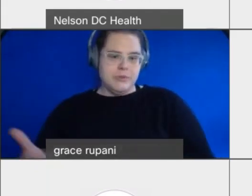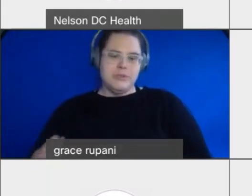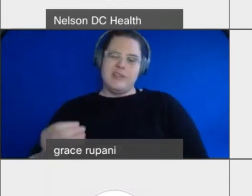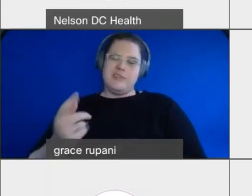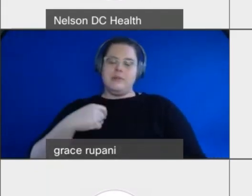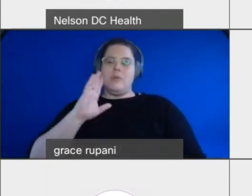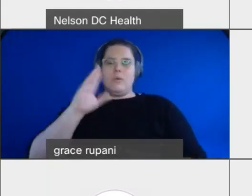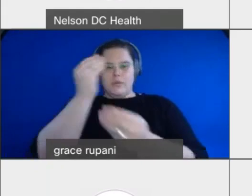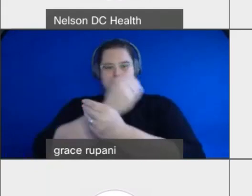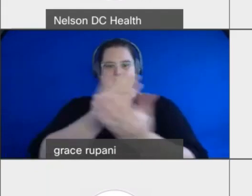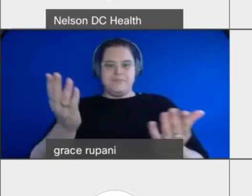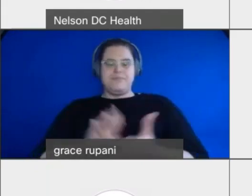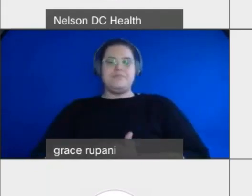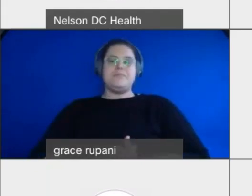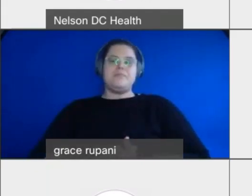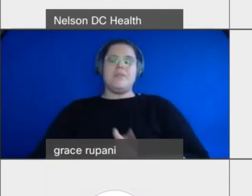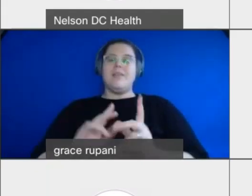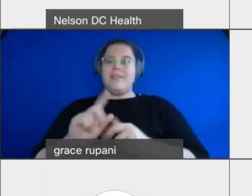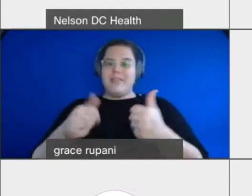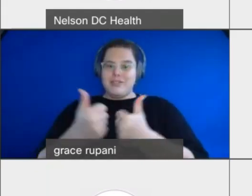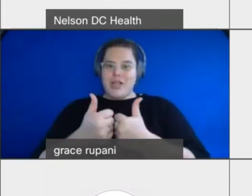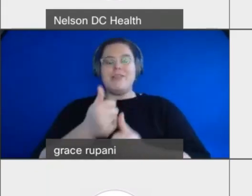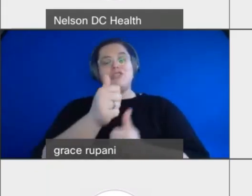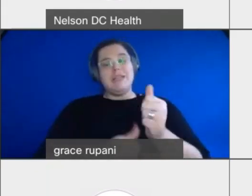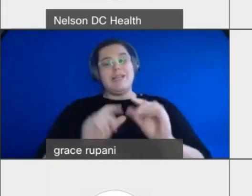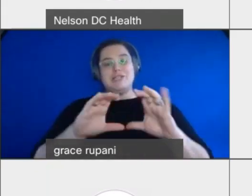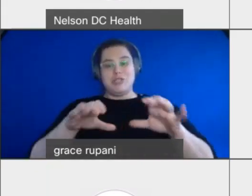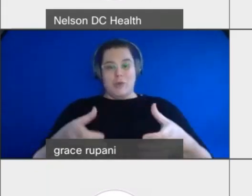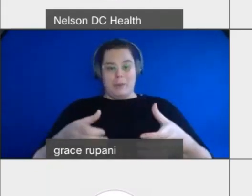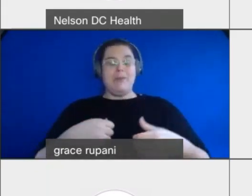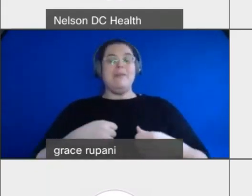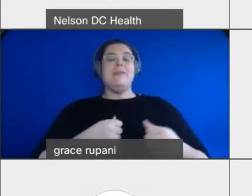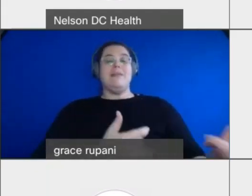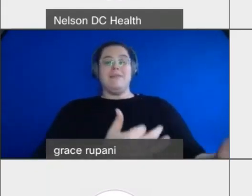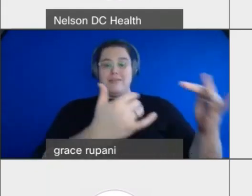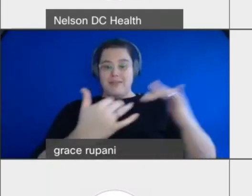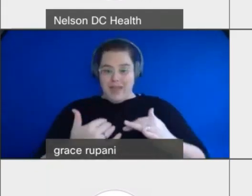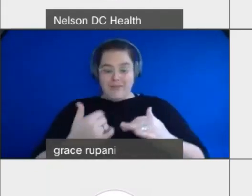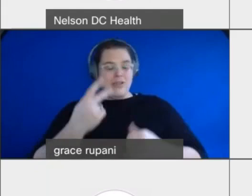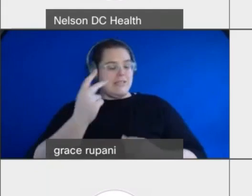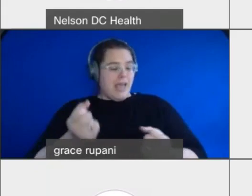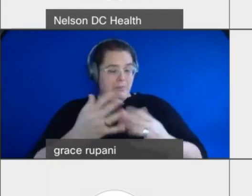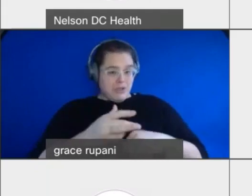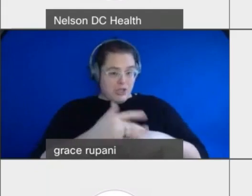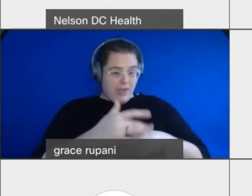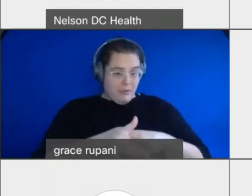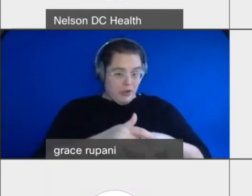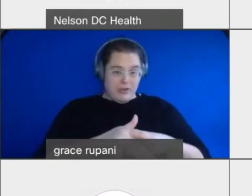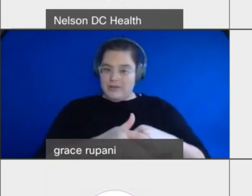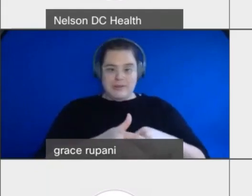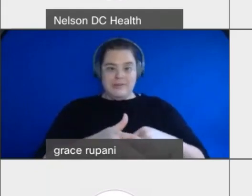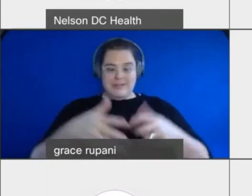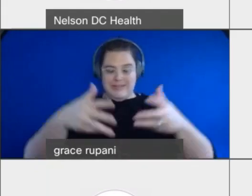as each group opens, they have to see how much vaccine is available, gets out there, and then the